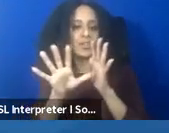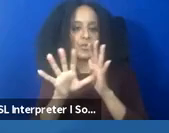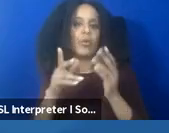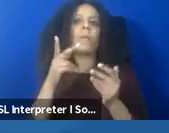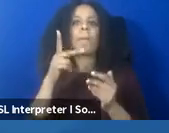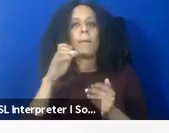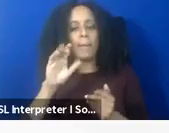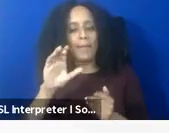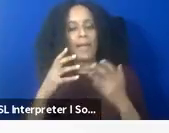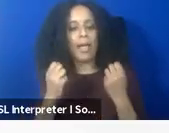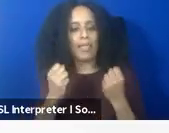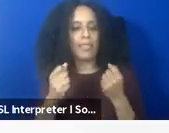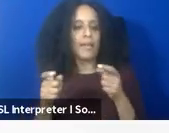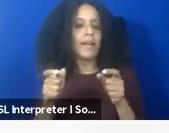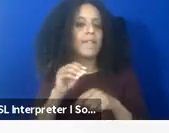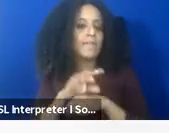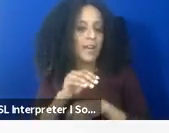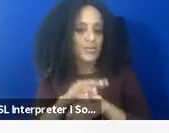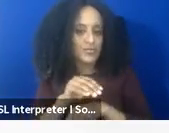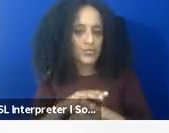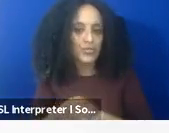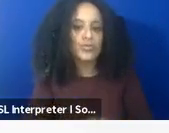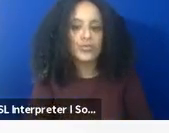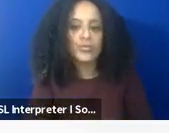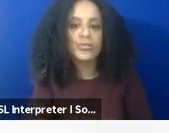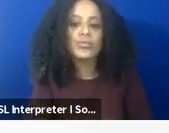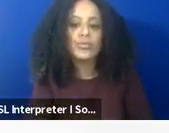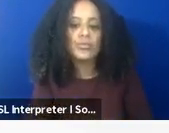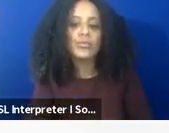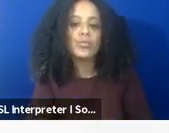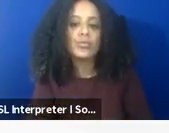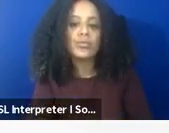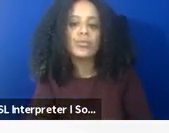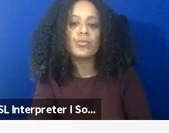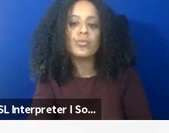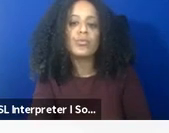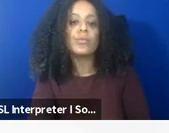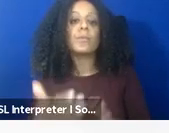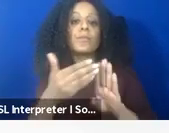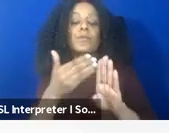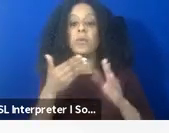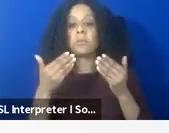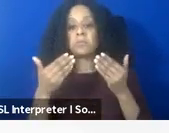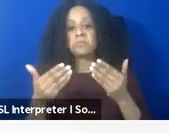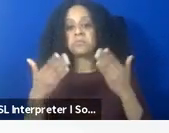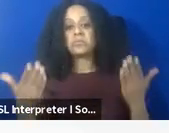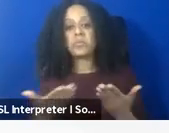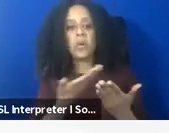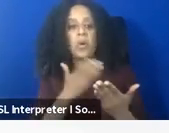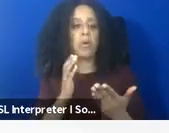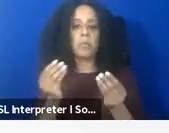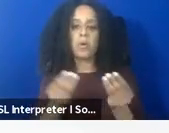Disease Control and Prevention. Before I introduce our moderator for today, I would like to go over